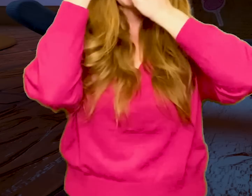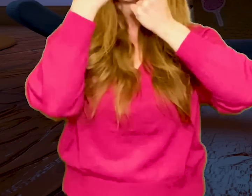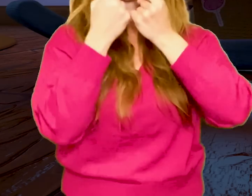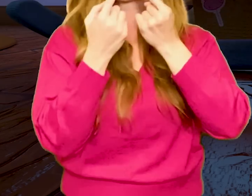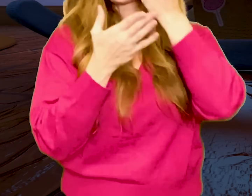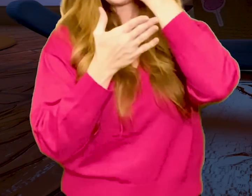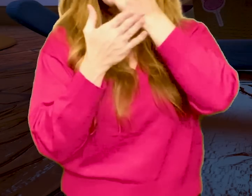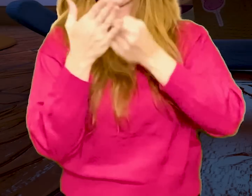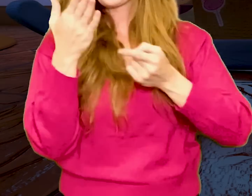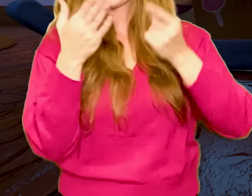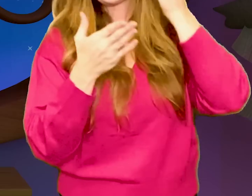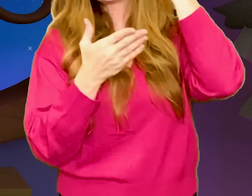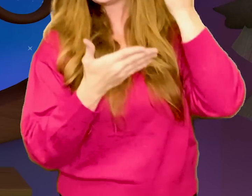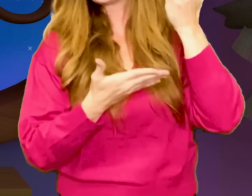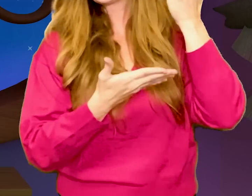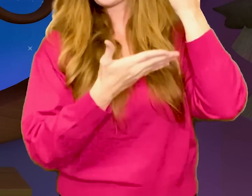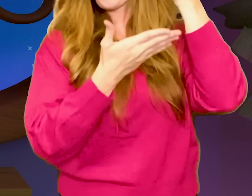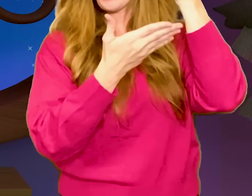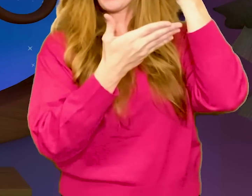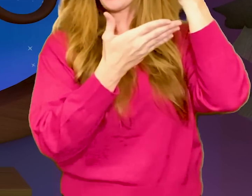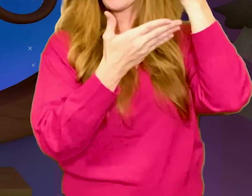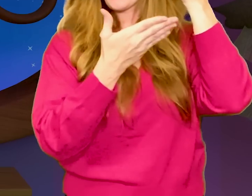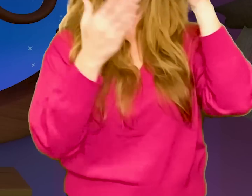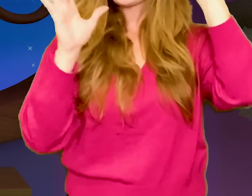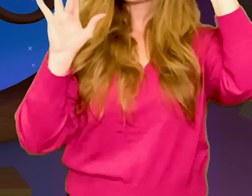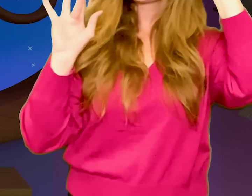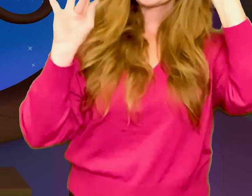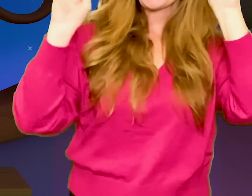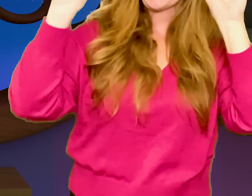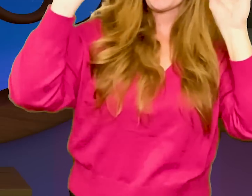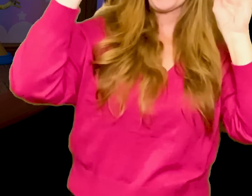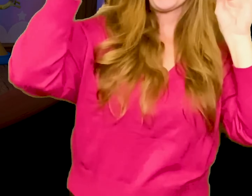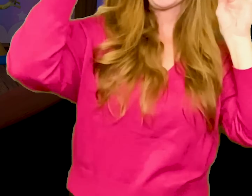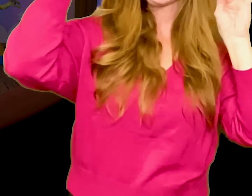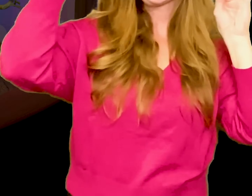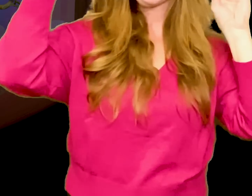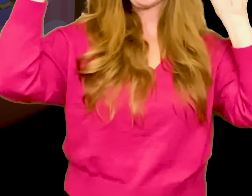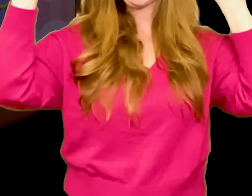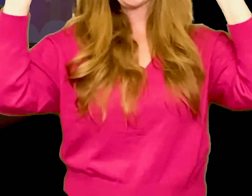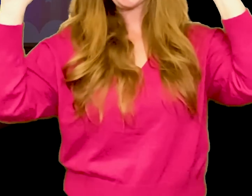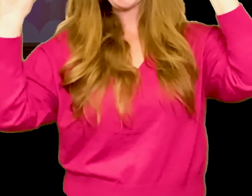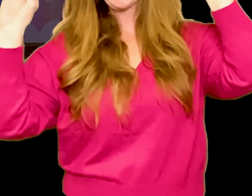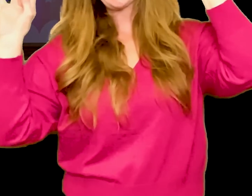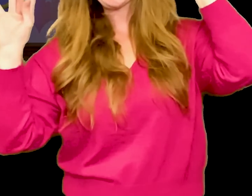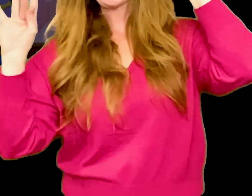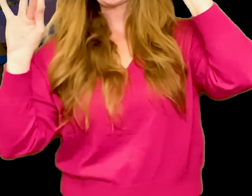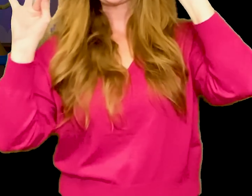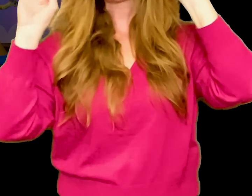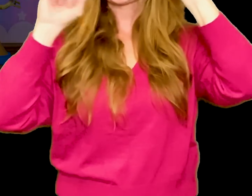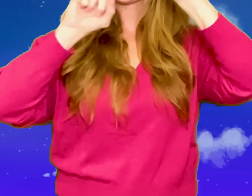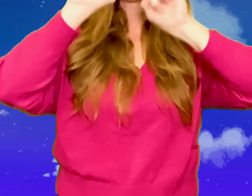wonder what you are twinkle twinkle let